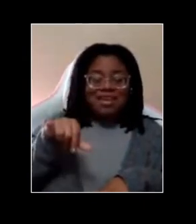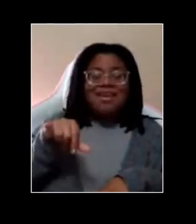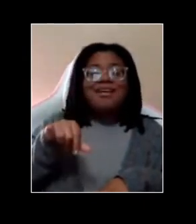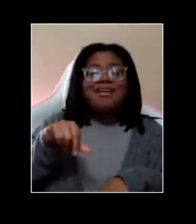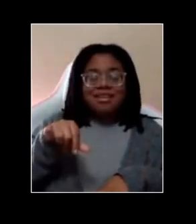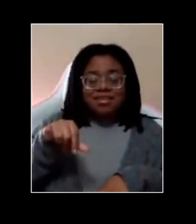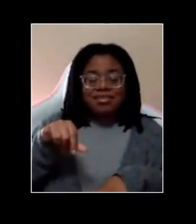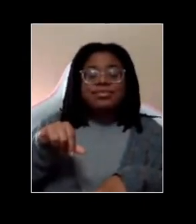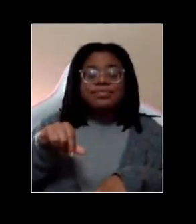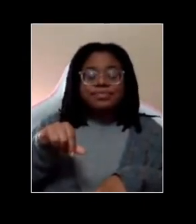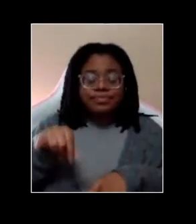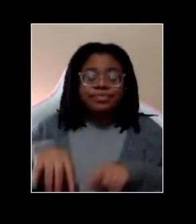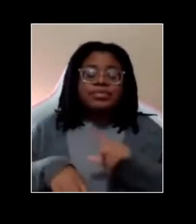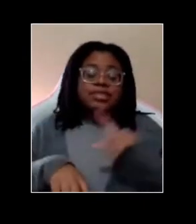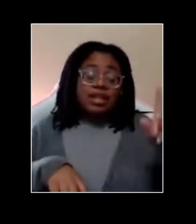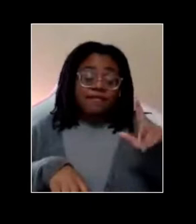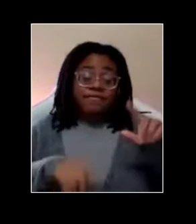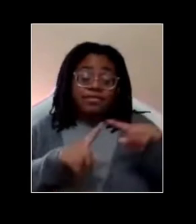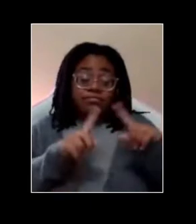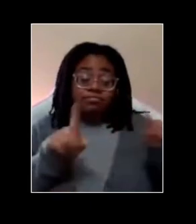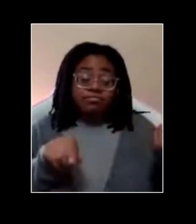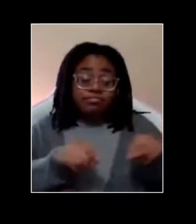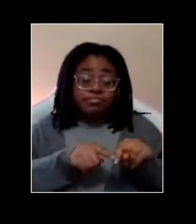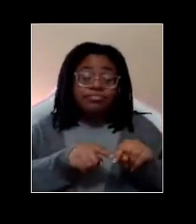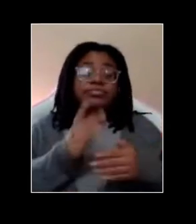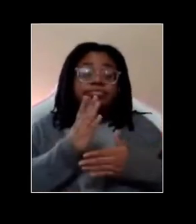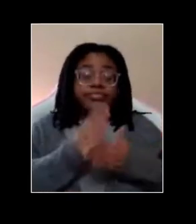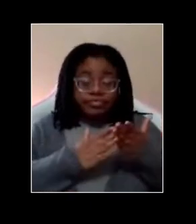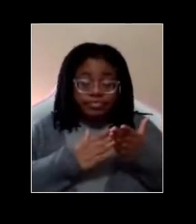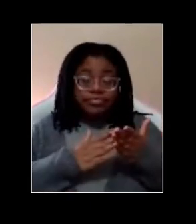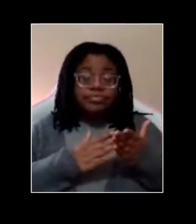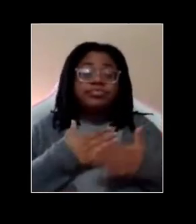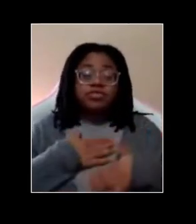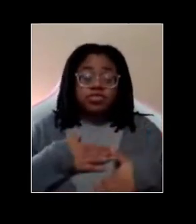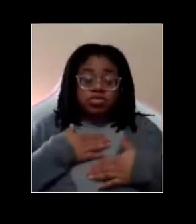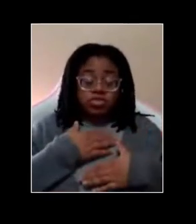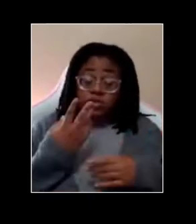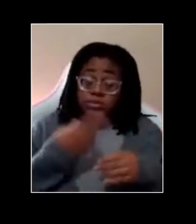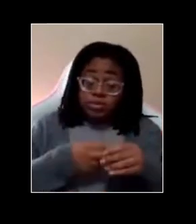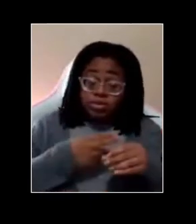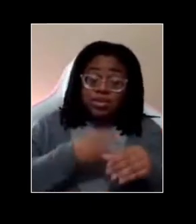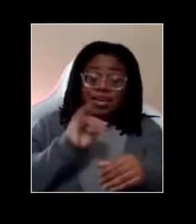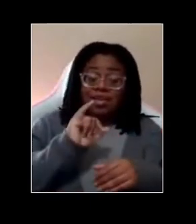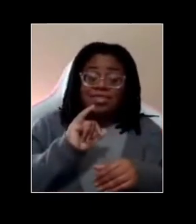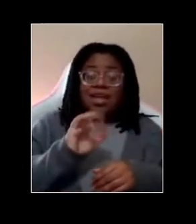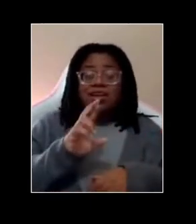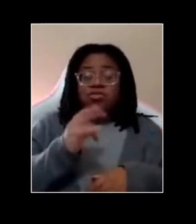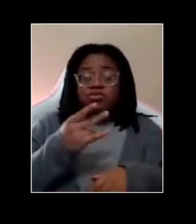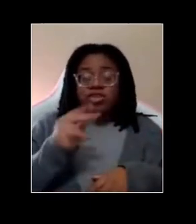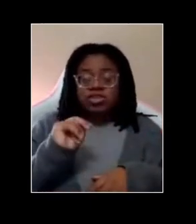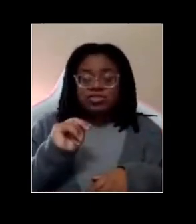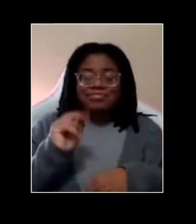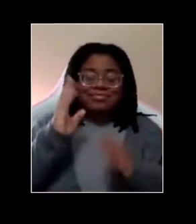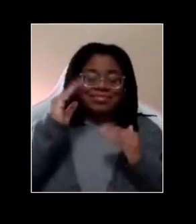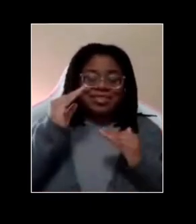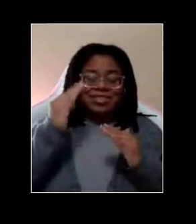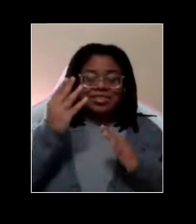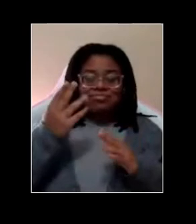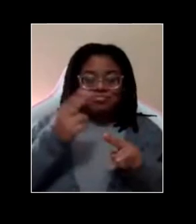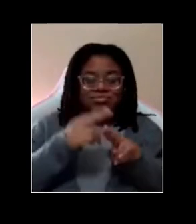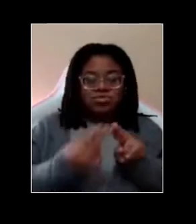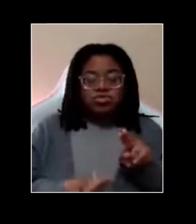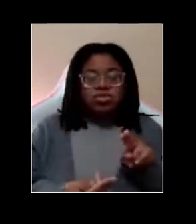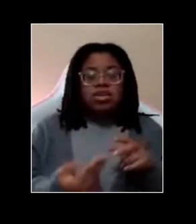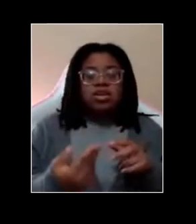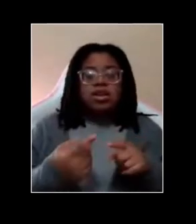side of this diagram that summer recreation participation in the region is expected to decrease while winter recreation